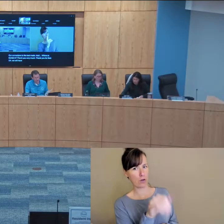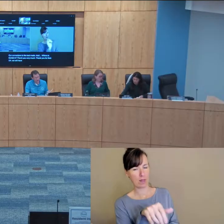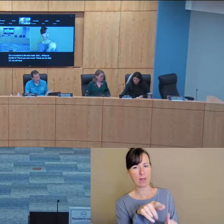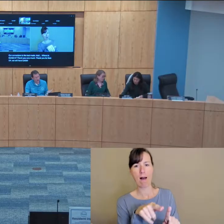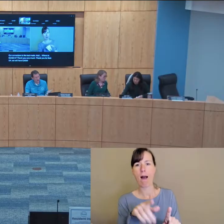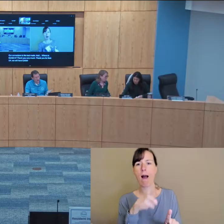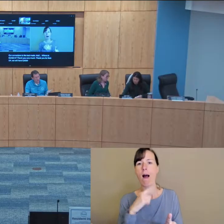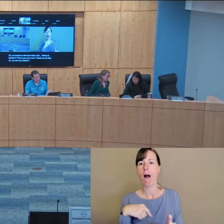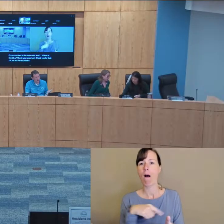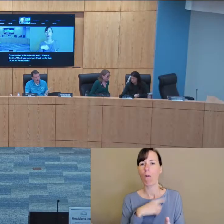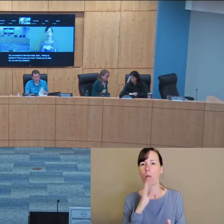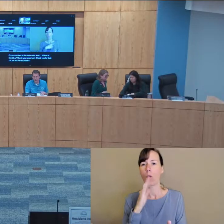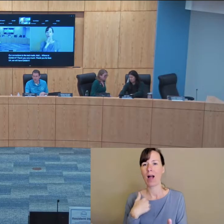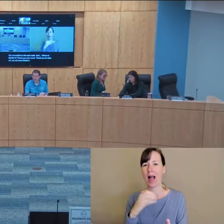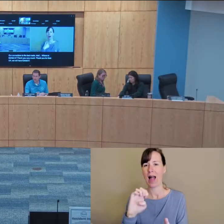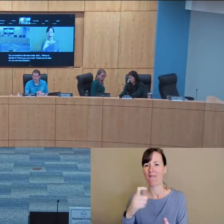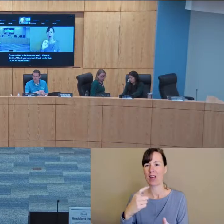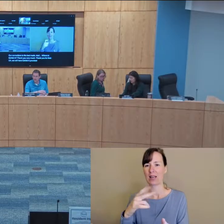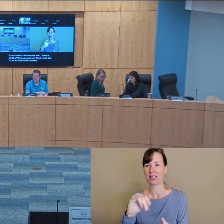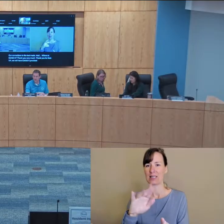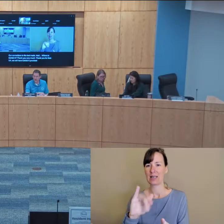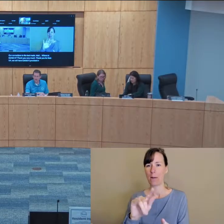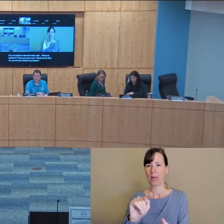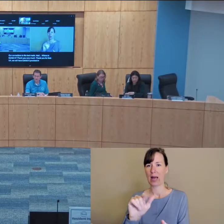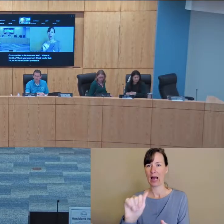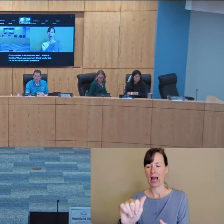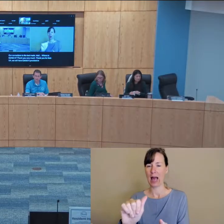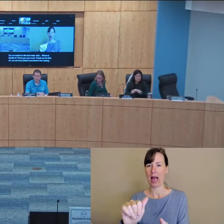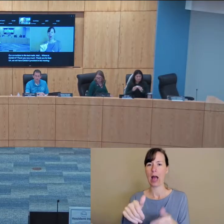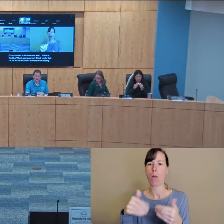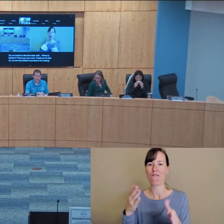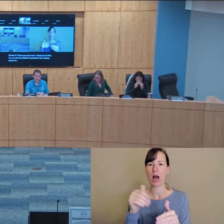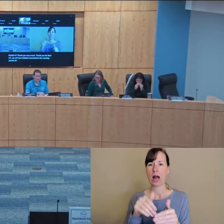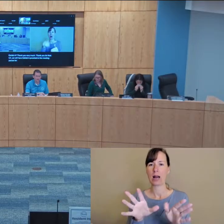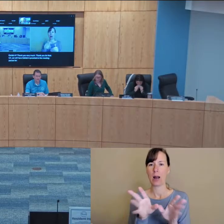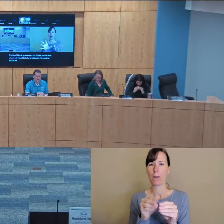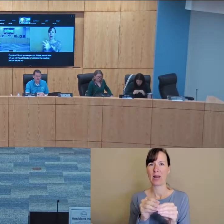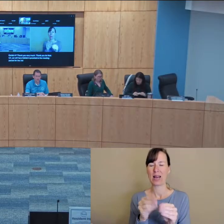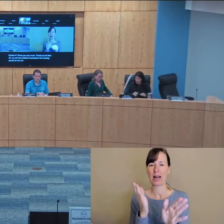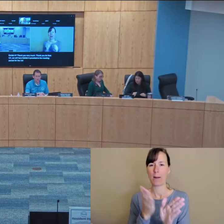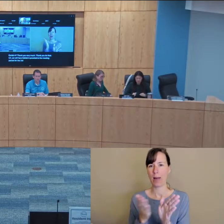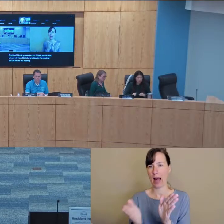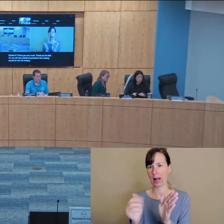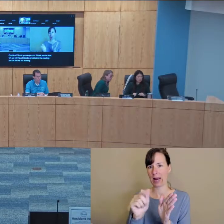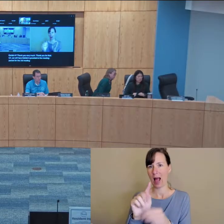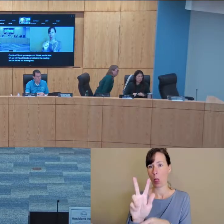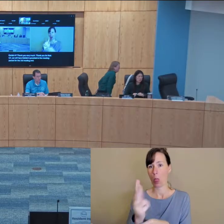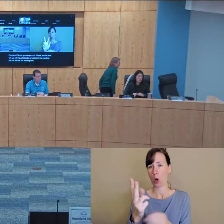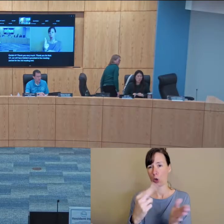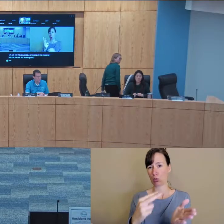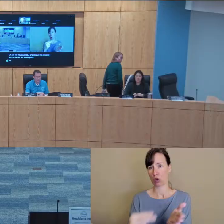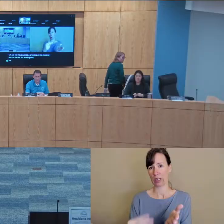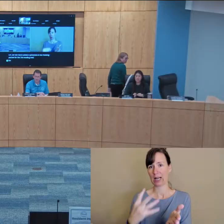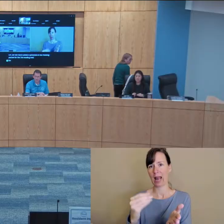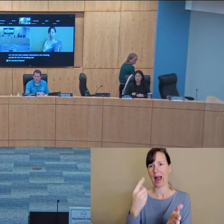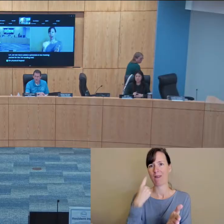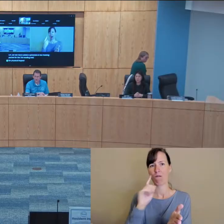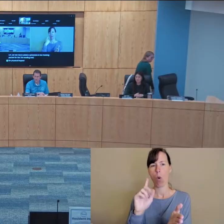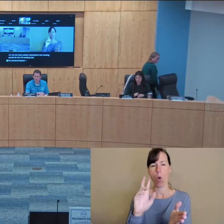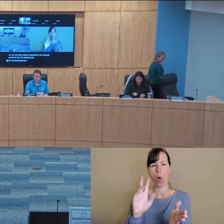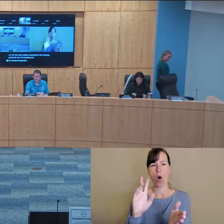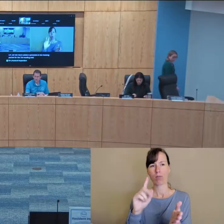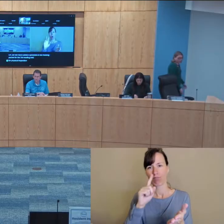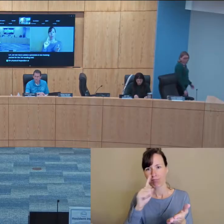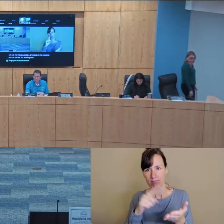A provided in the meeting packet for the third reading and for physical inspection at